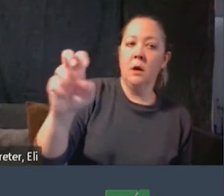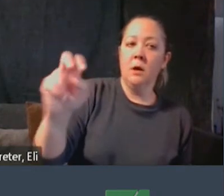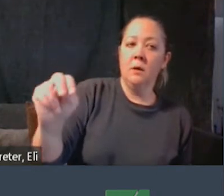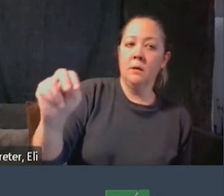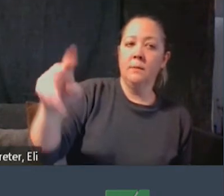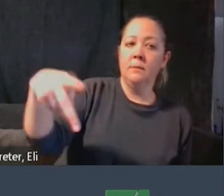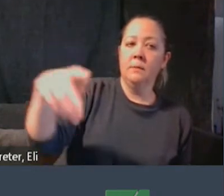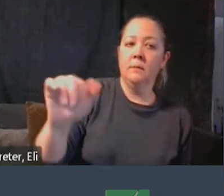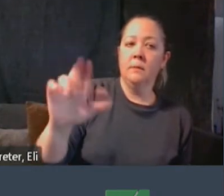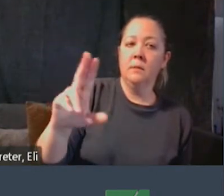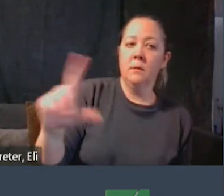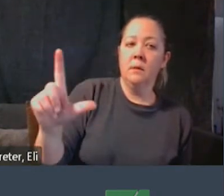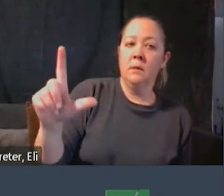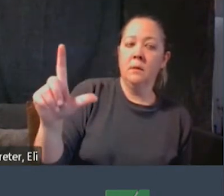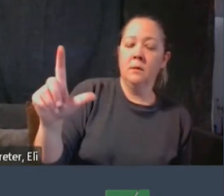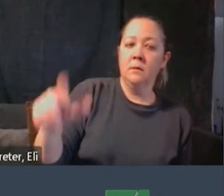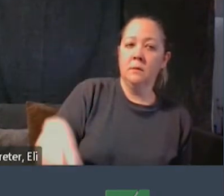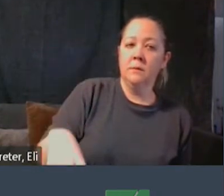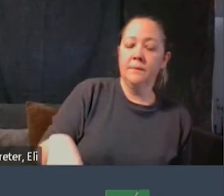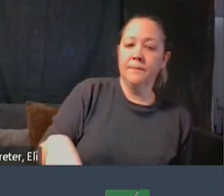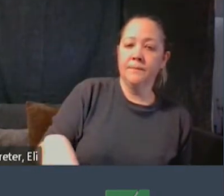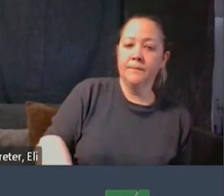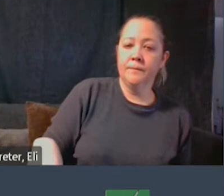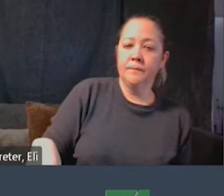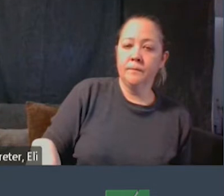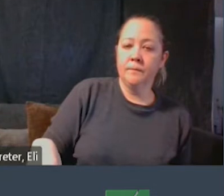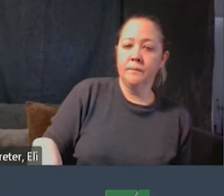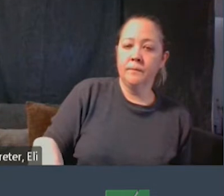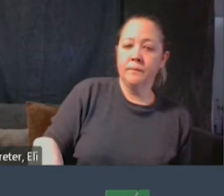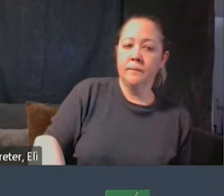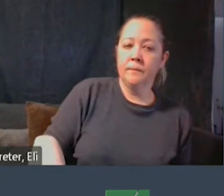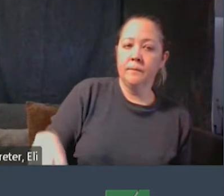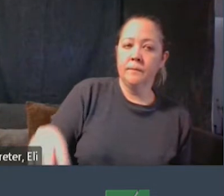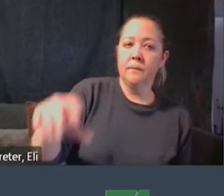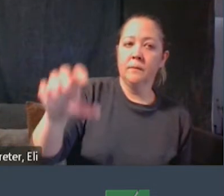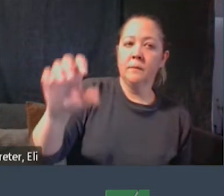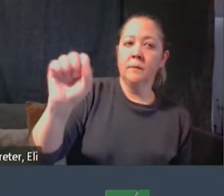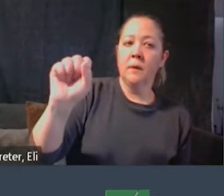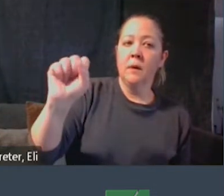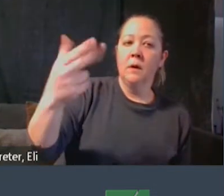Roland Sharp.